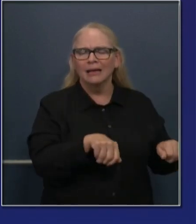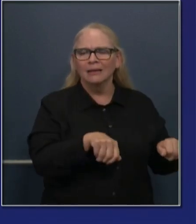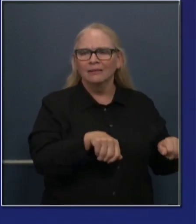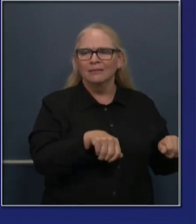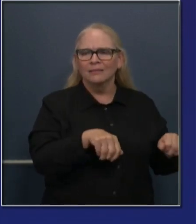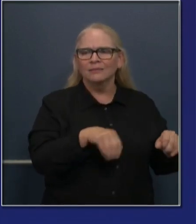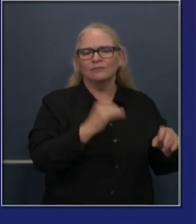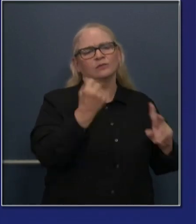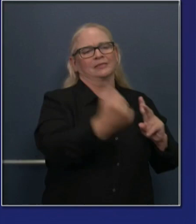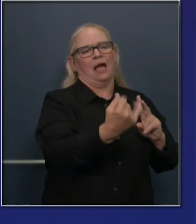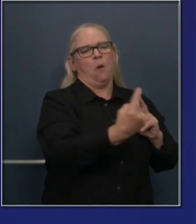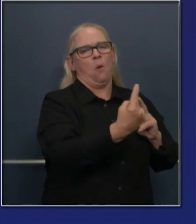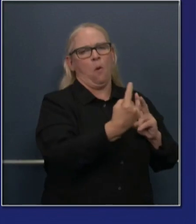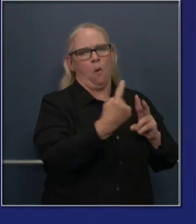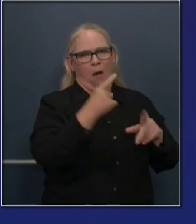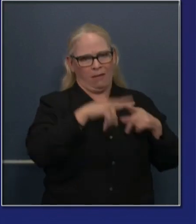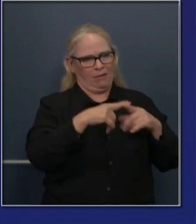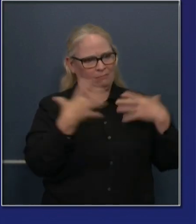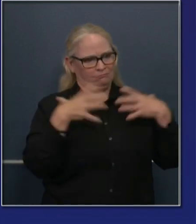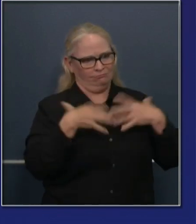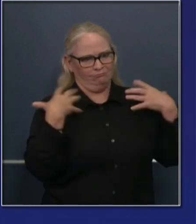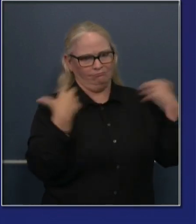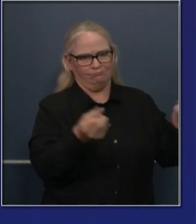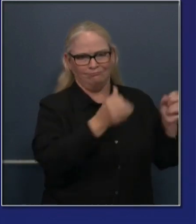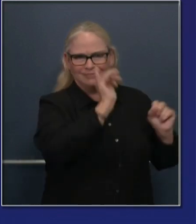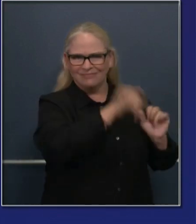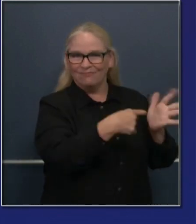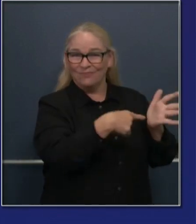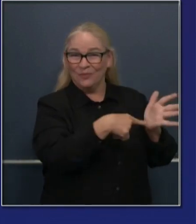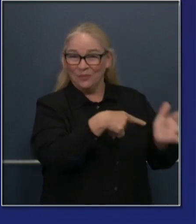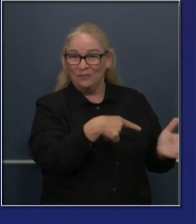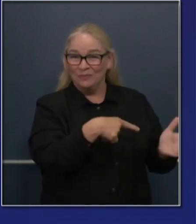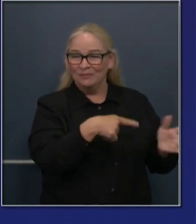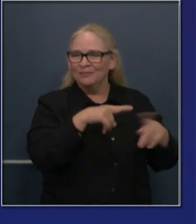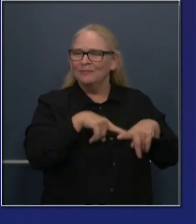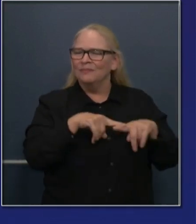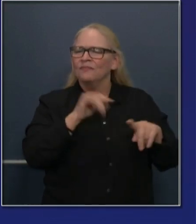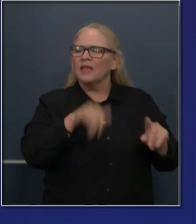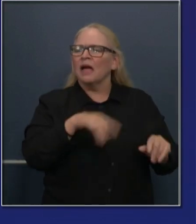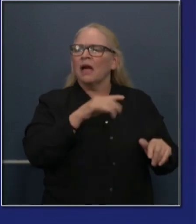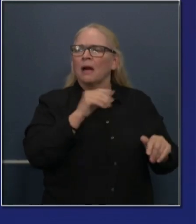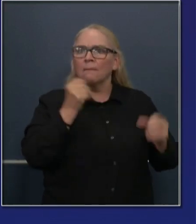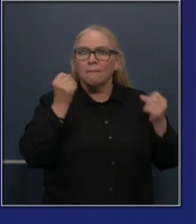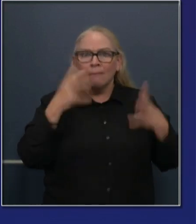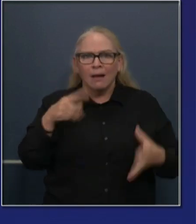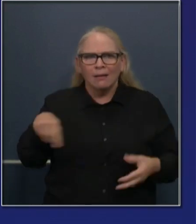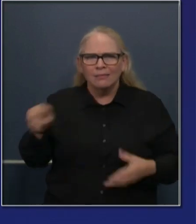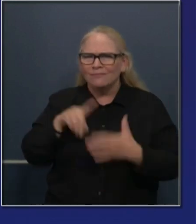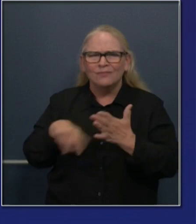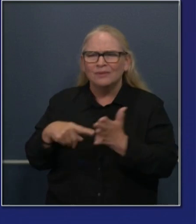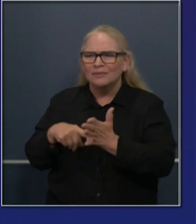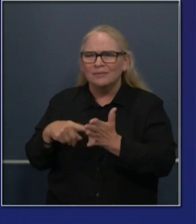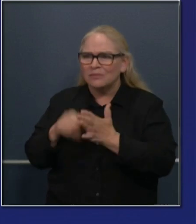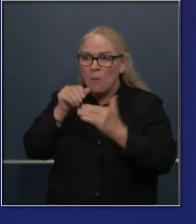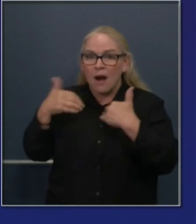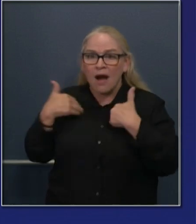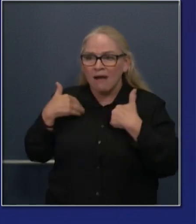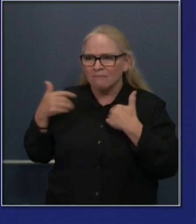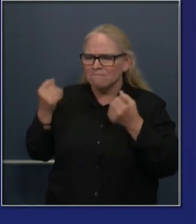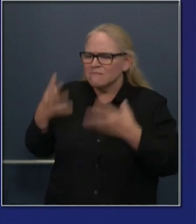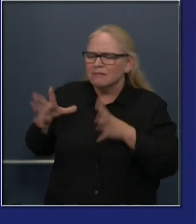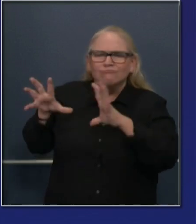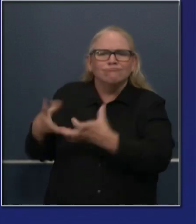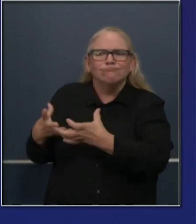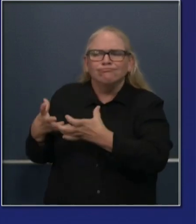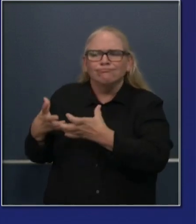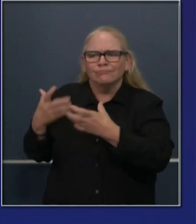of their personal property and segment it off from other members' families. Others are stacked on top of each other, 3, 4 people living